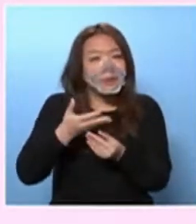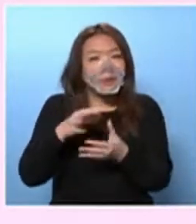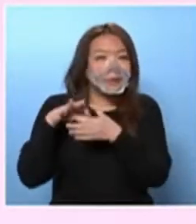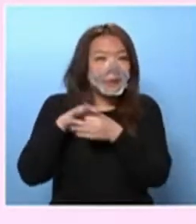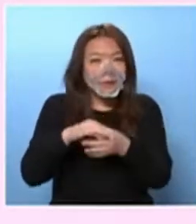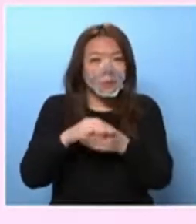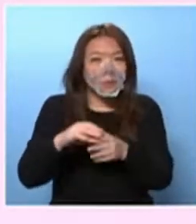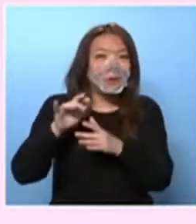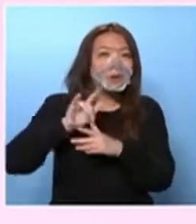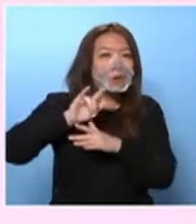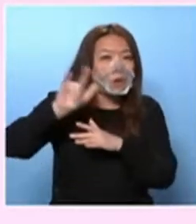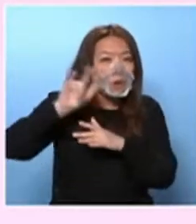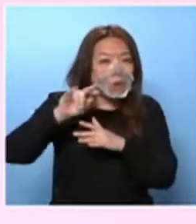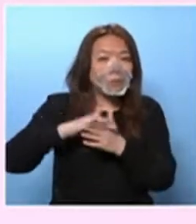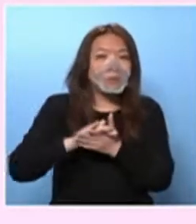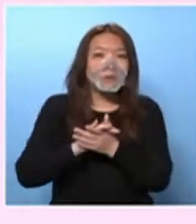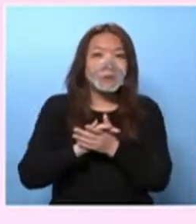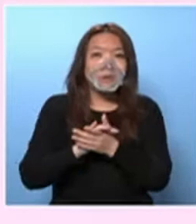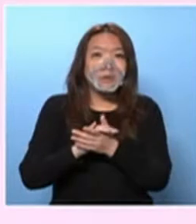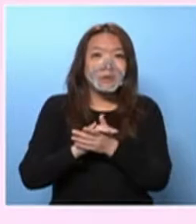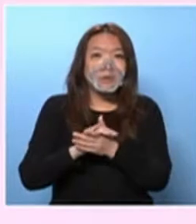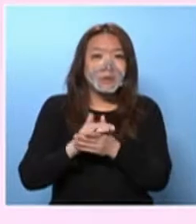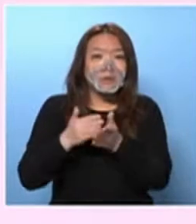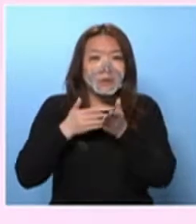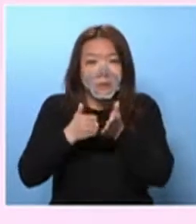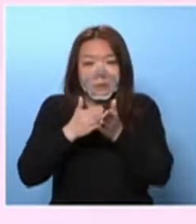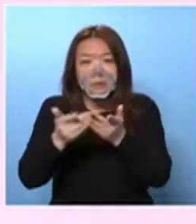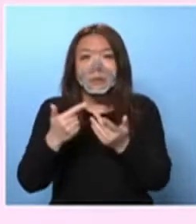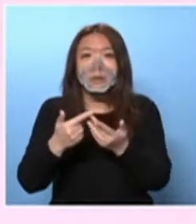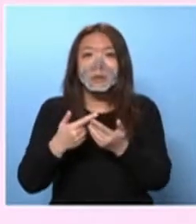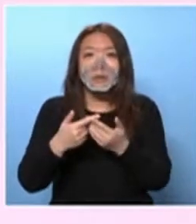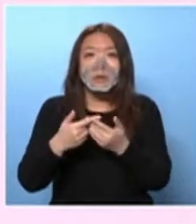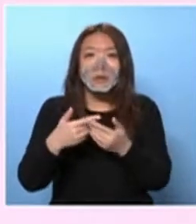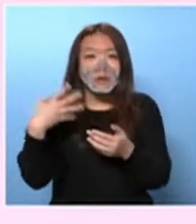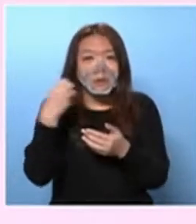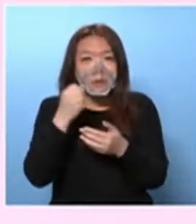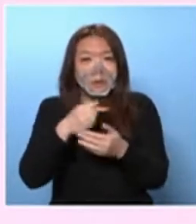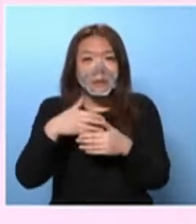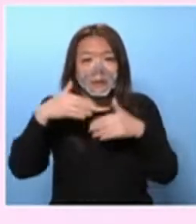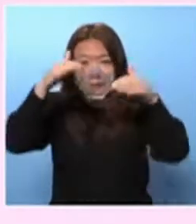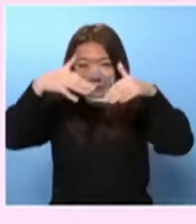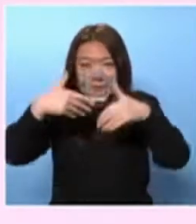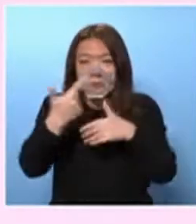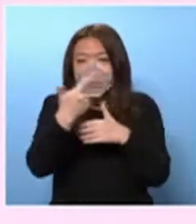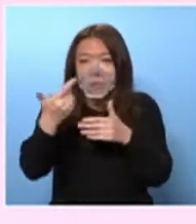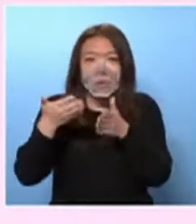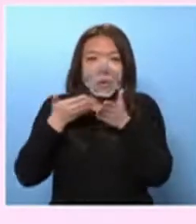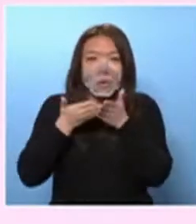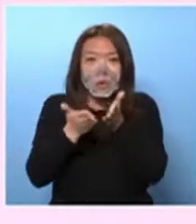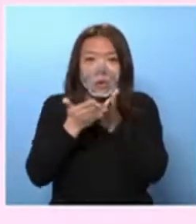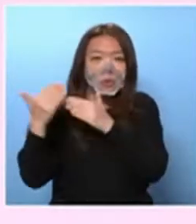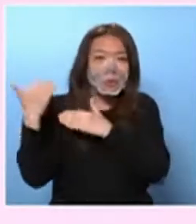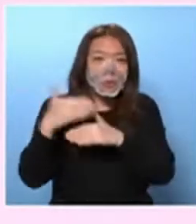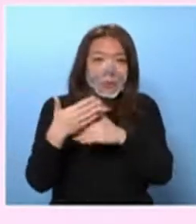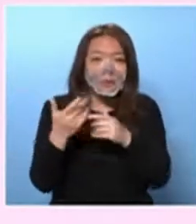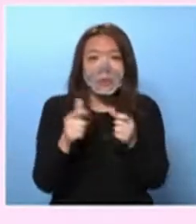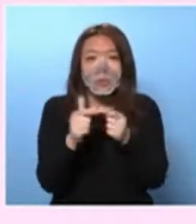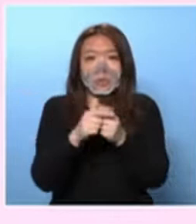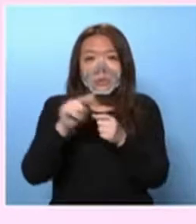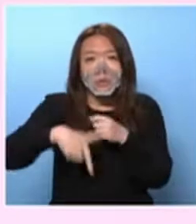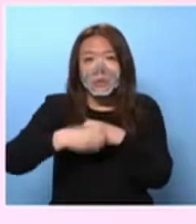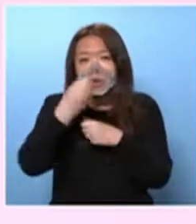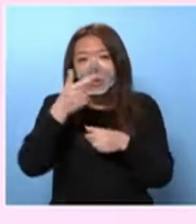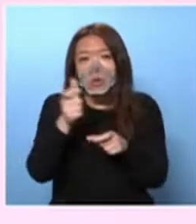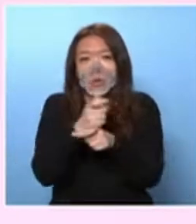enterprises to establish a presence in Hong Kong. The government plans to introduce the proposed legislative amendments to